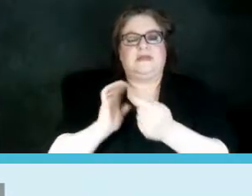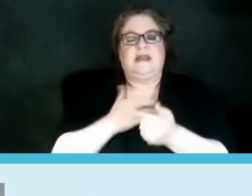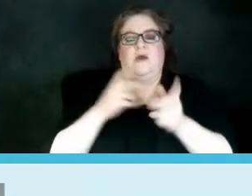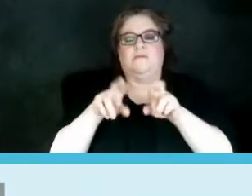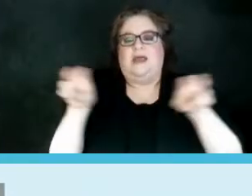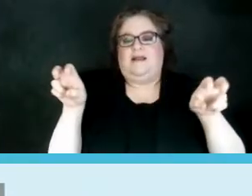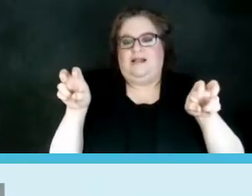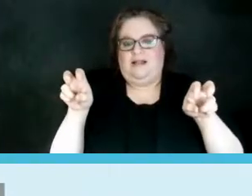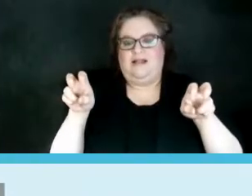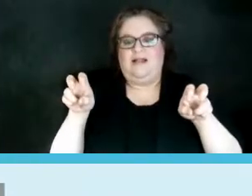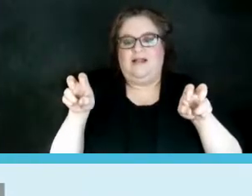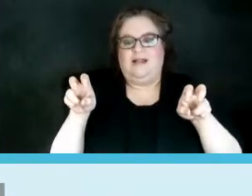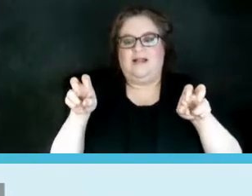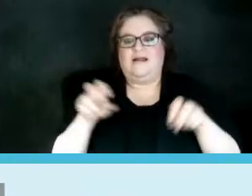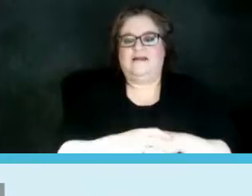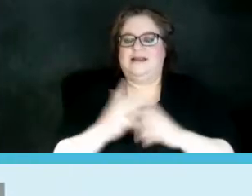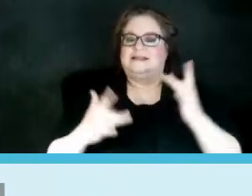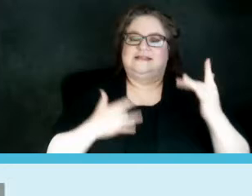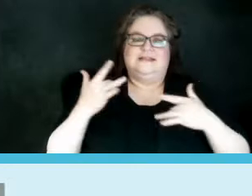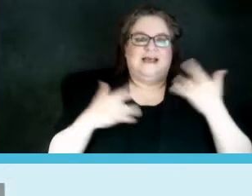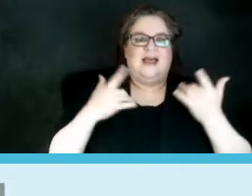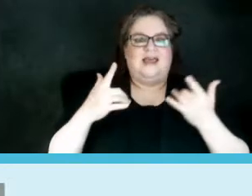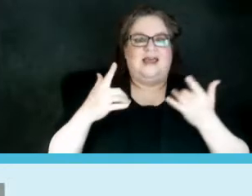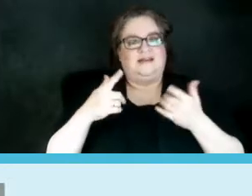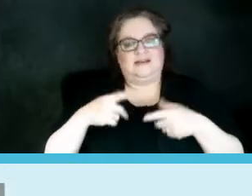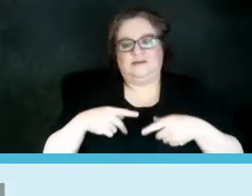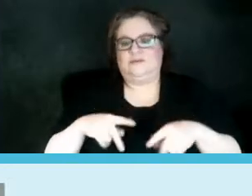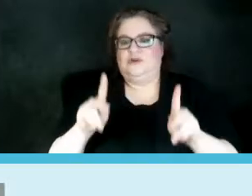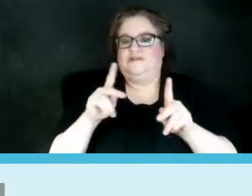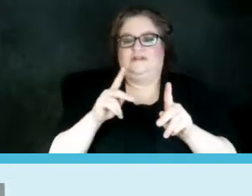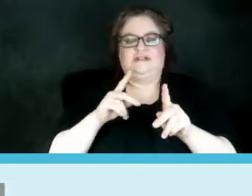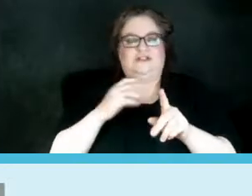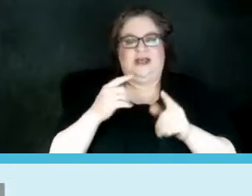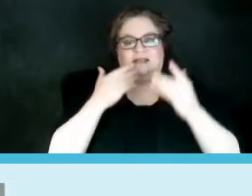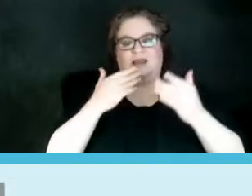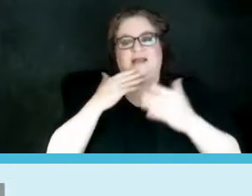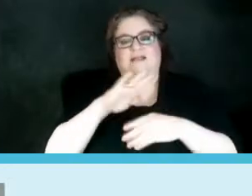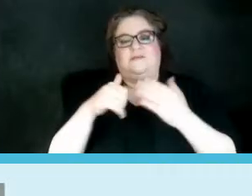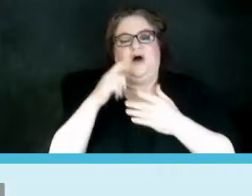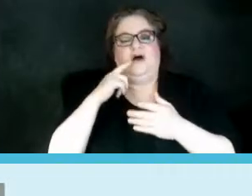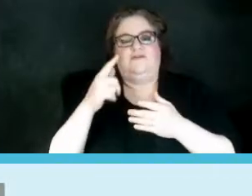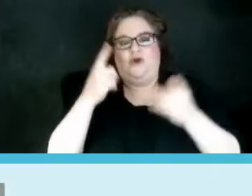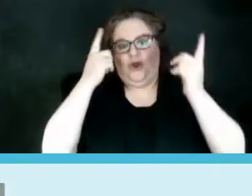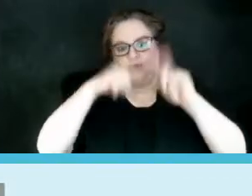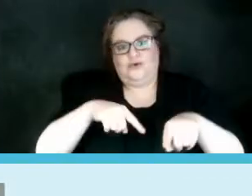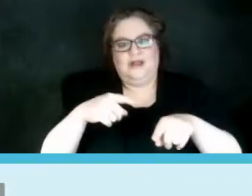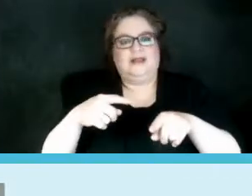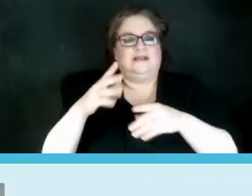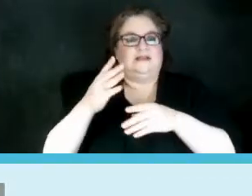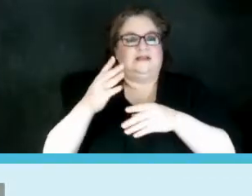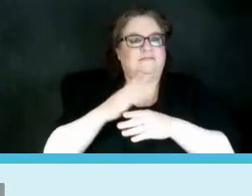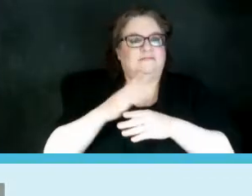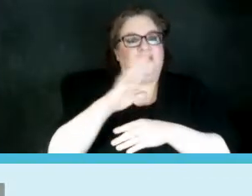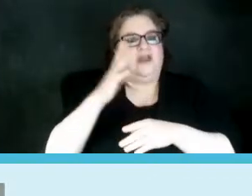panel. So excited and privileged, and I thank them all again for agreeing to share their